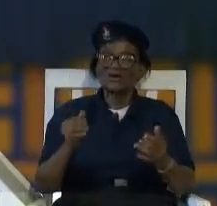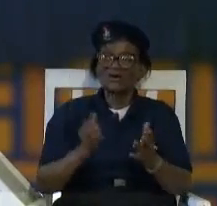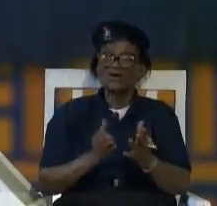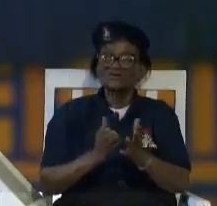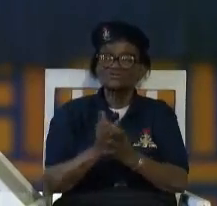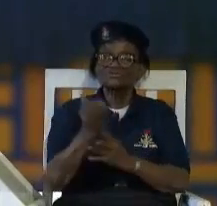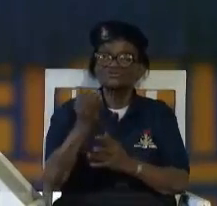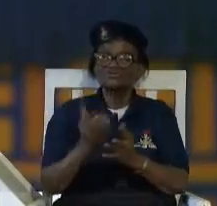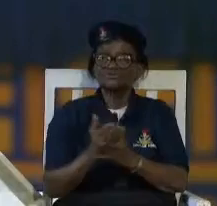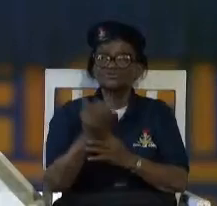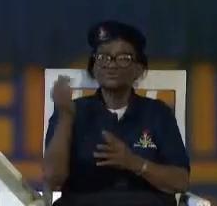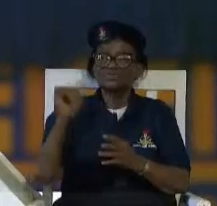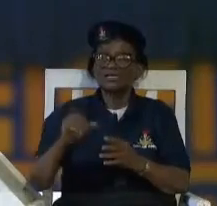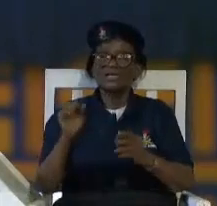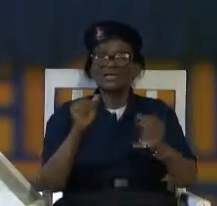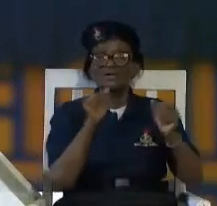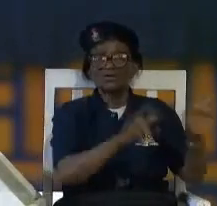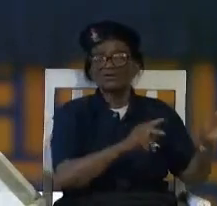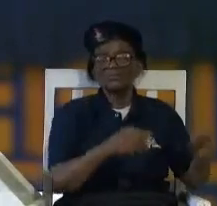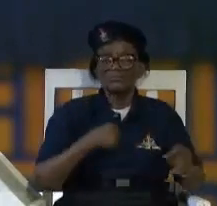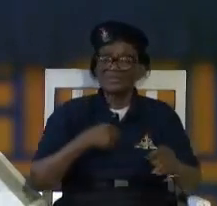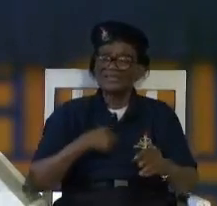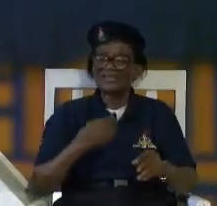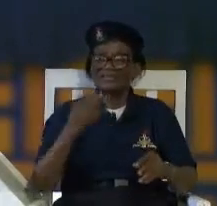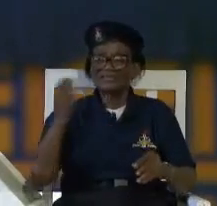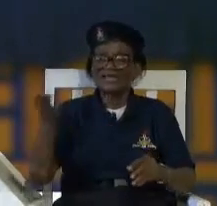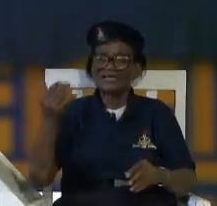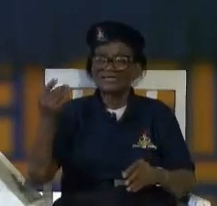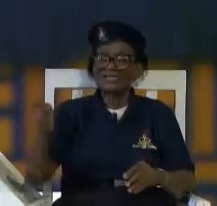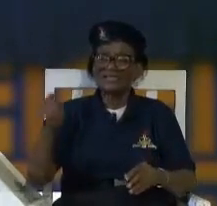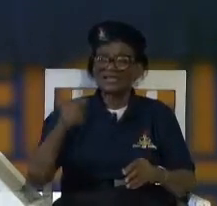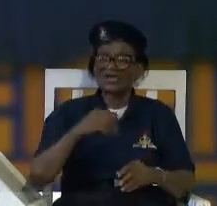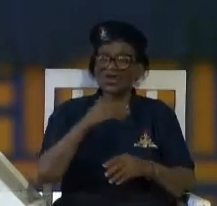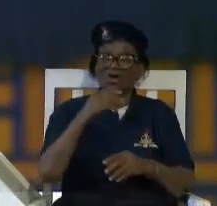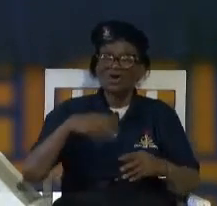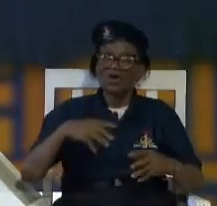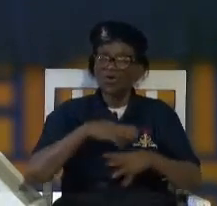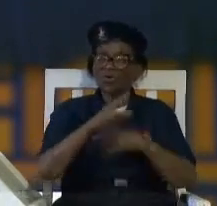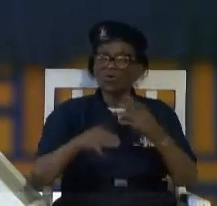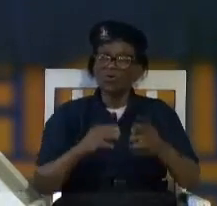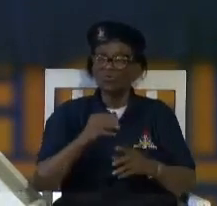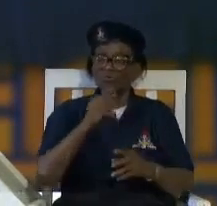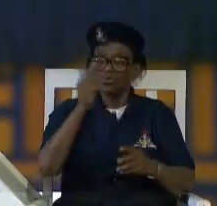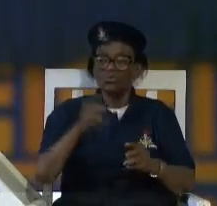Dove Media, the whole world is watching.